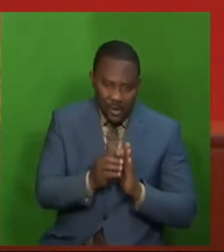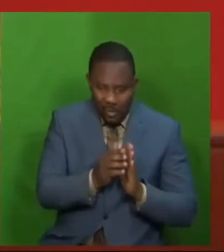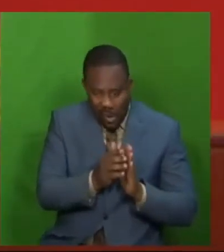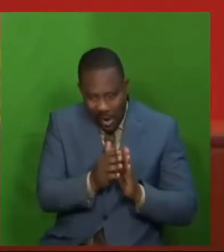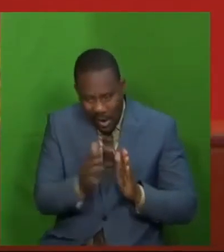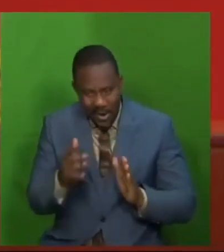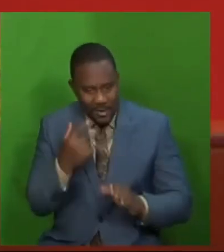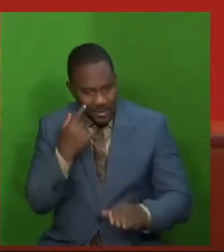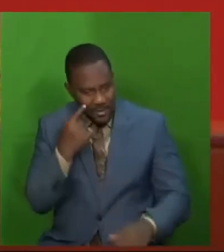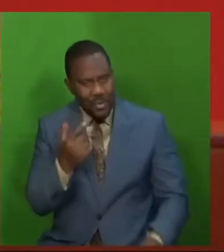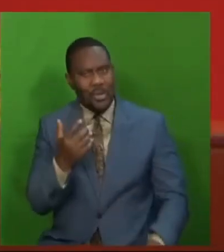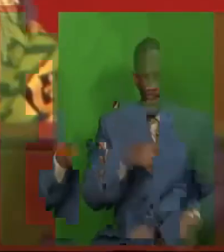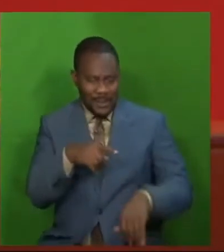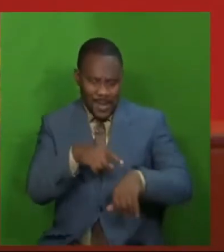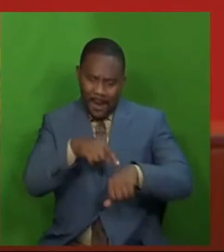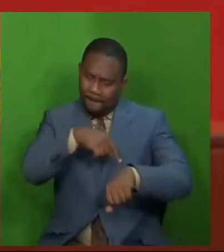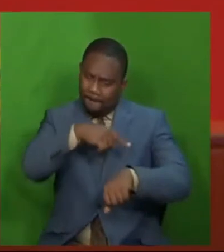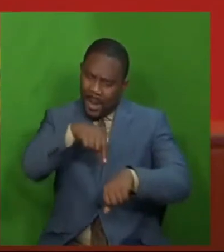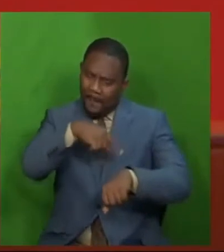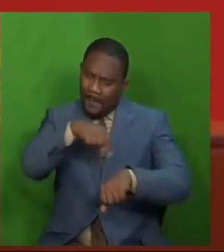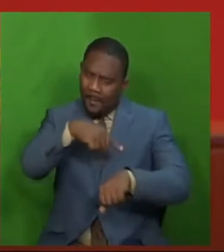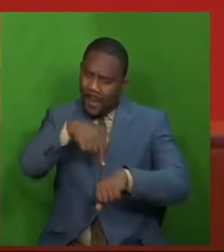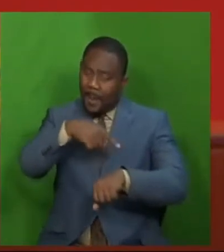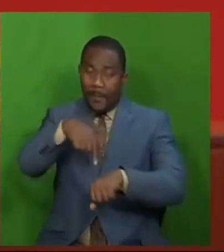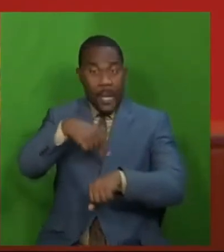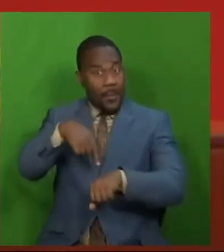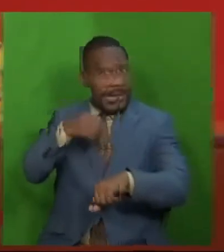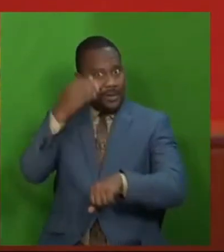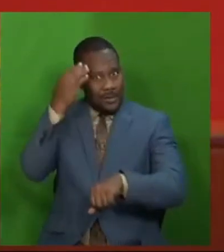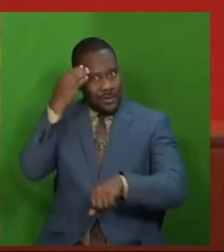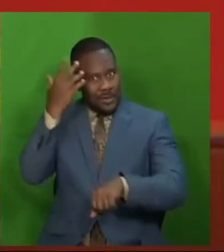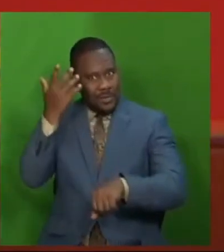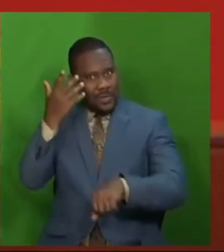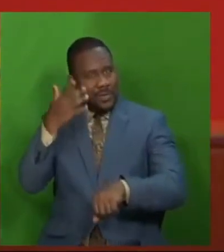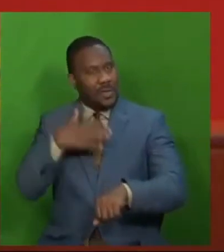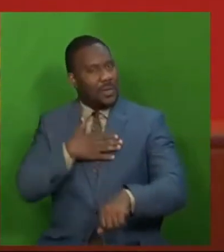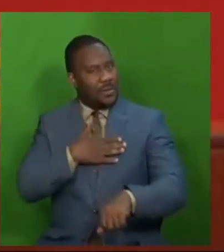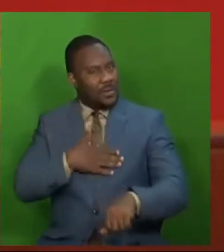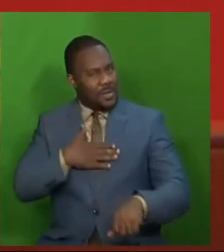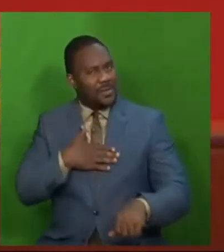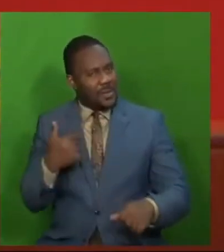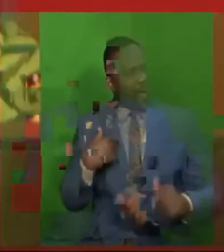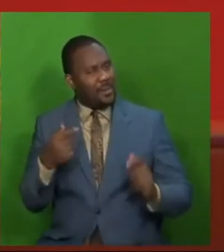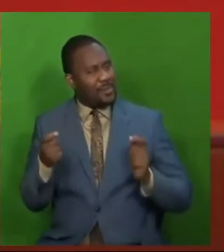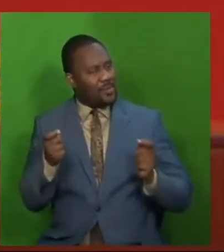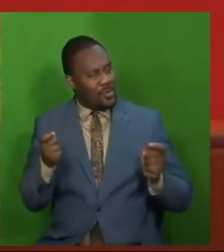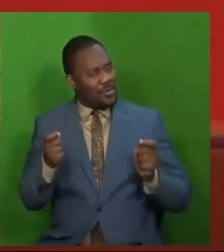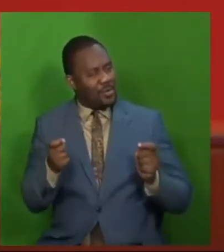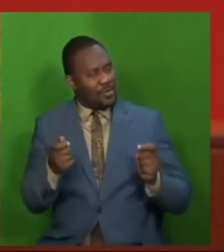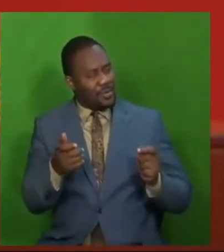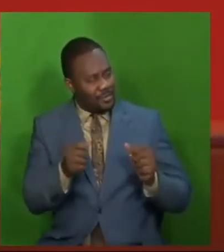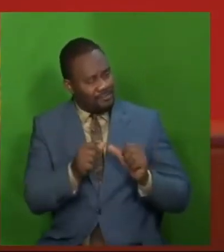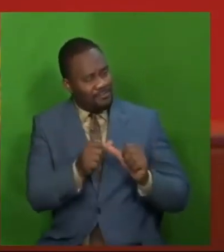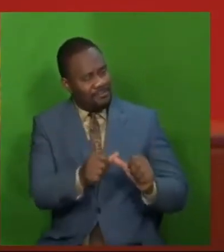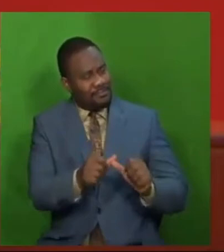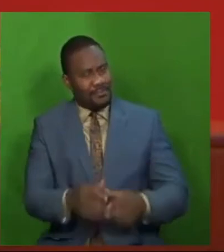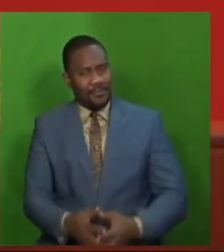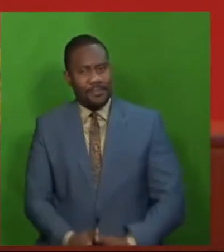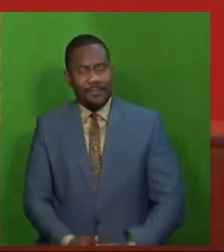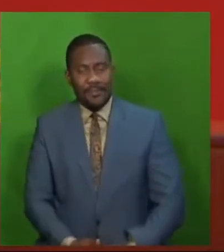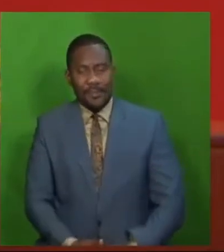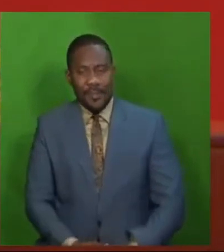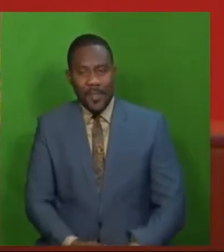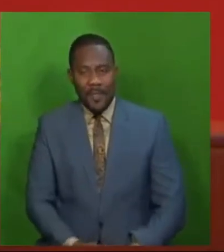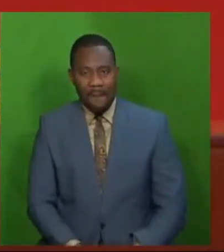it. So, Majority Leader, I am in control. Don't worry about that. You go on. Mr.